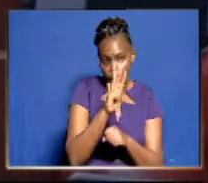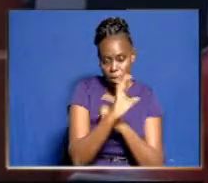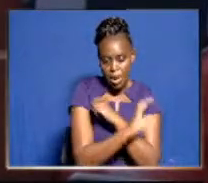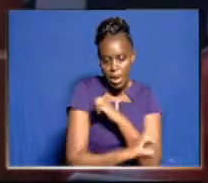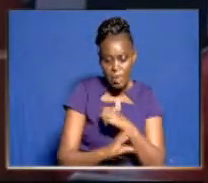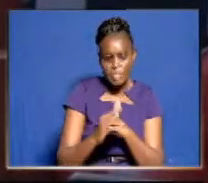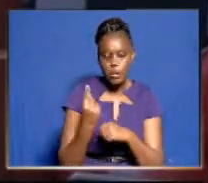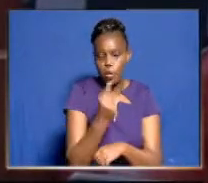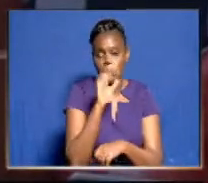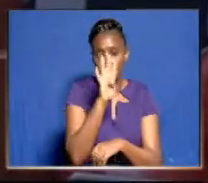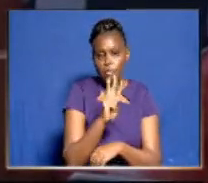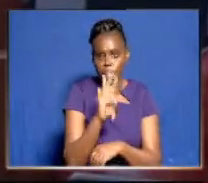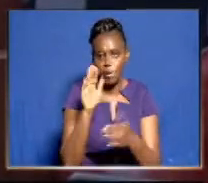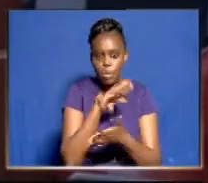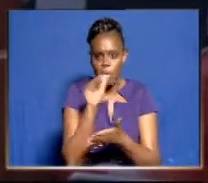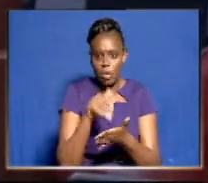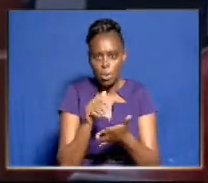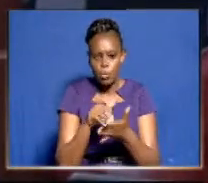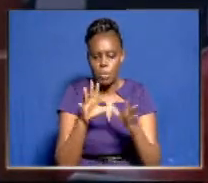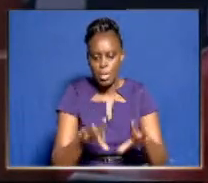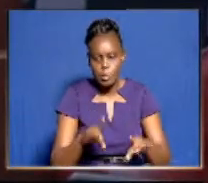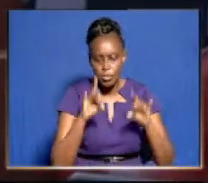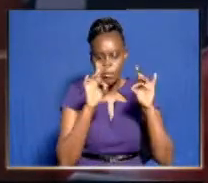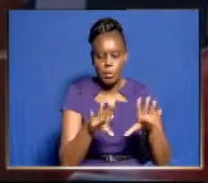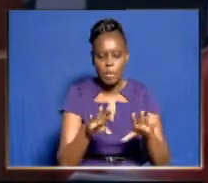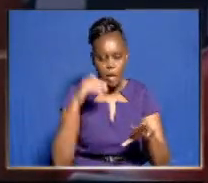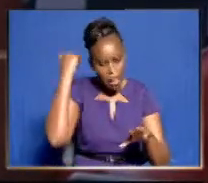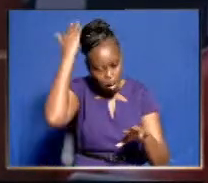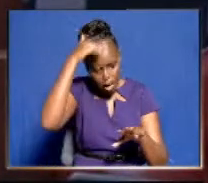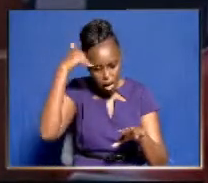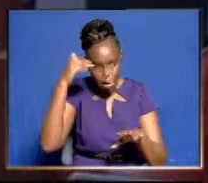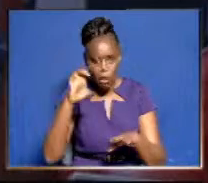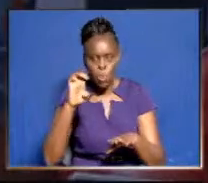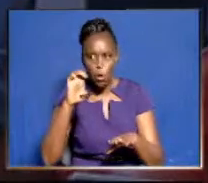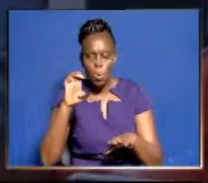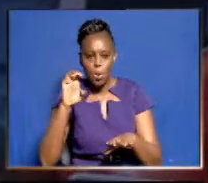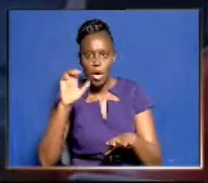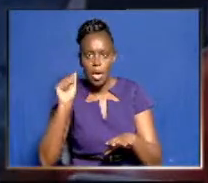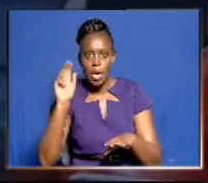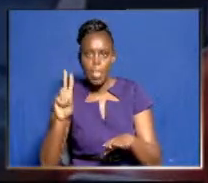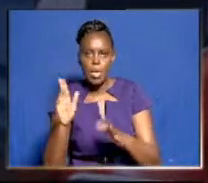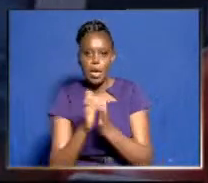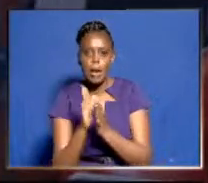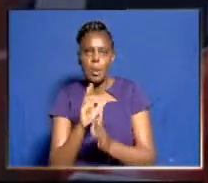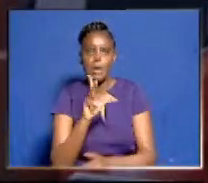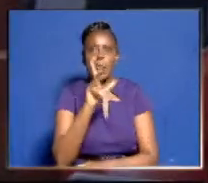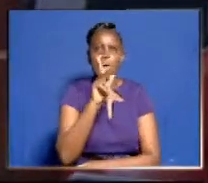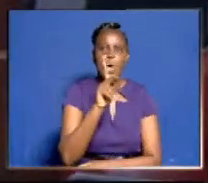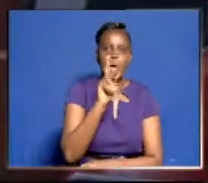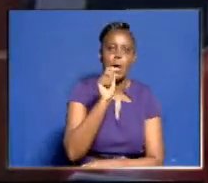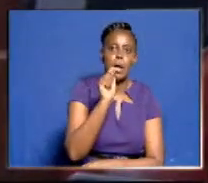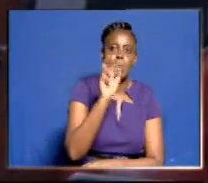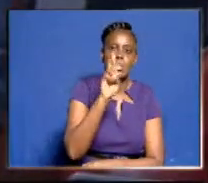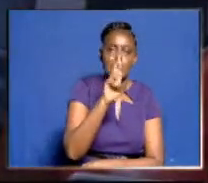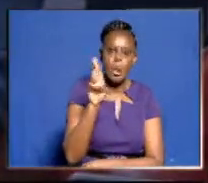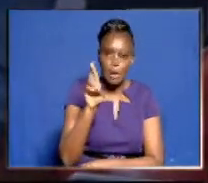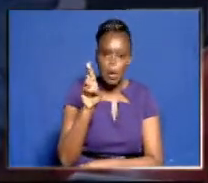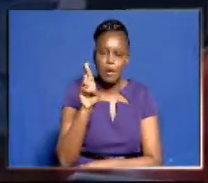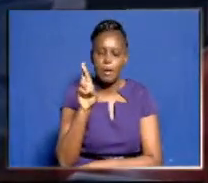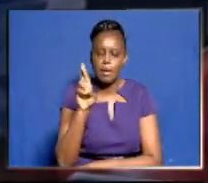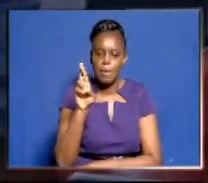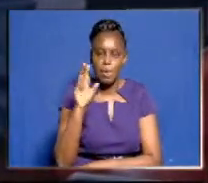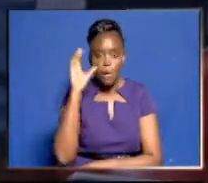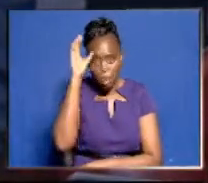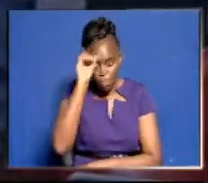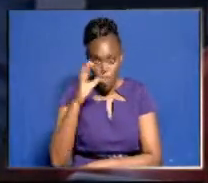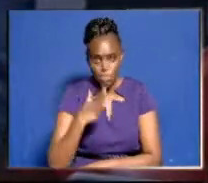countries, including Swaziland, Saudi Arabia, UAE, and Qatar. And with our